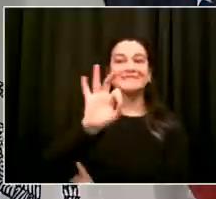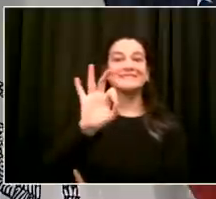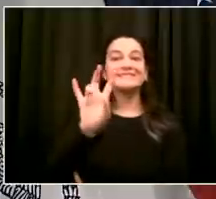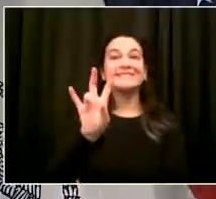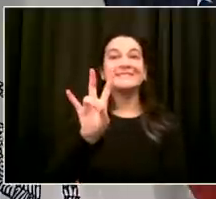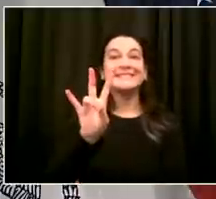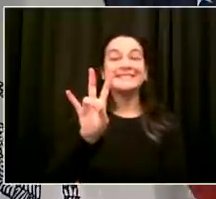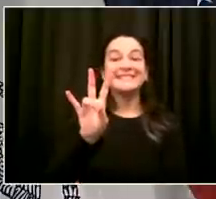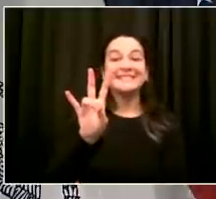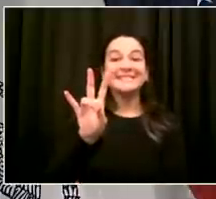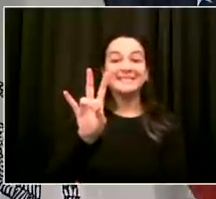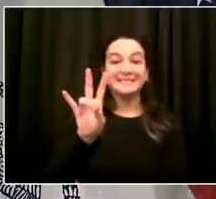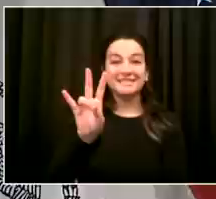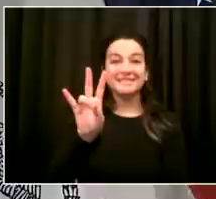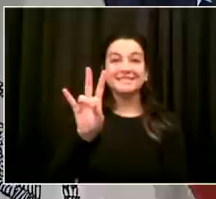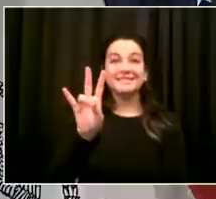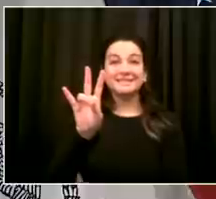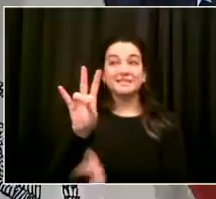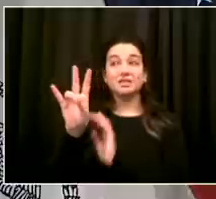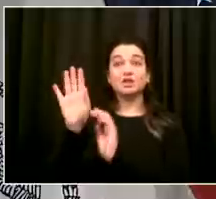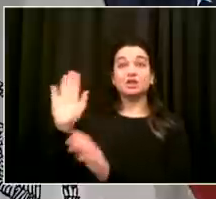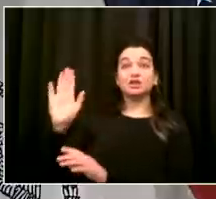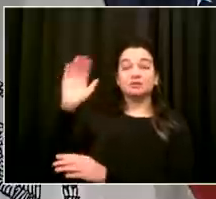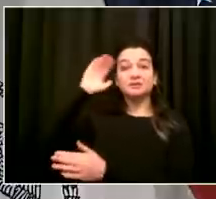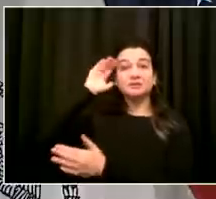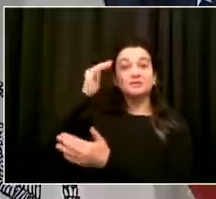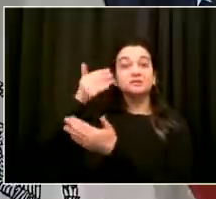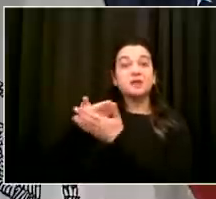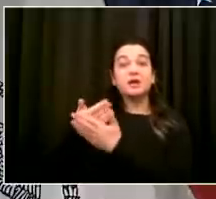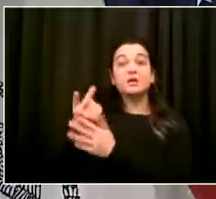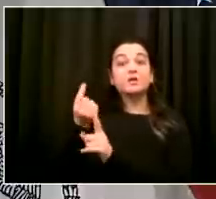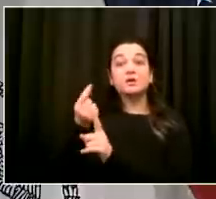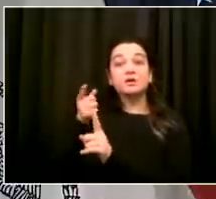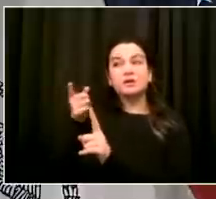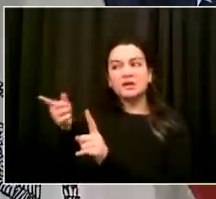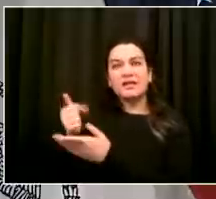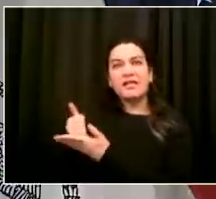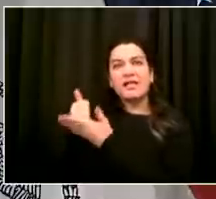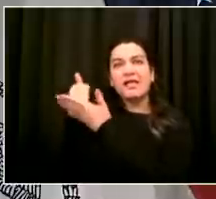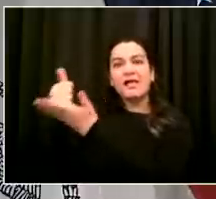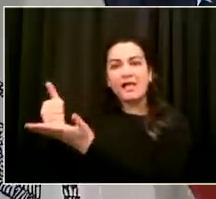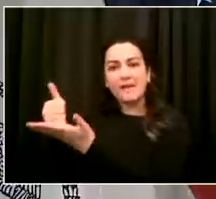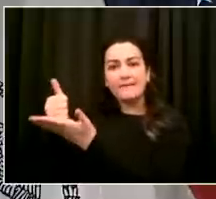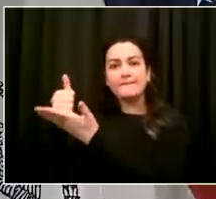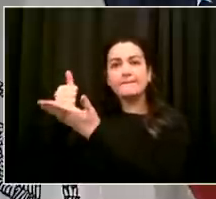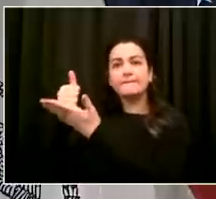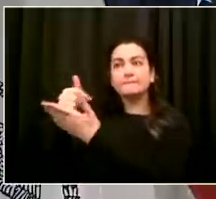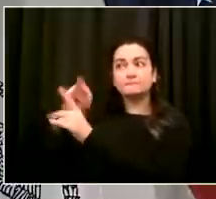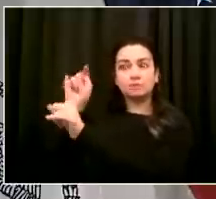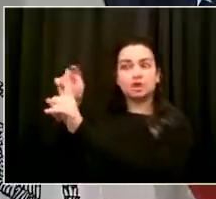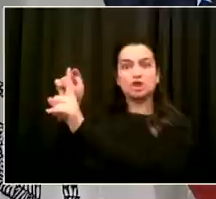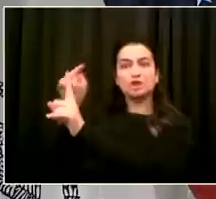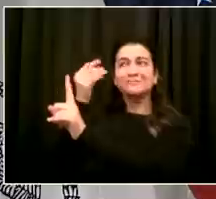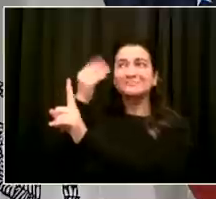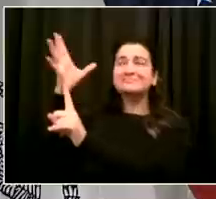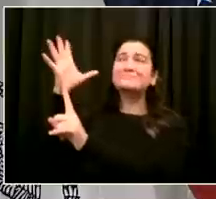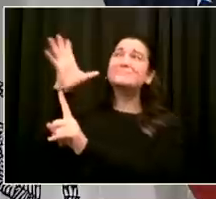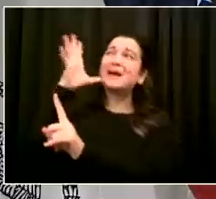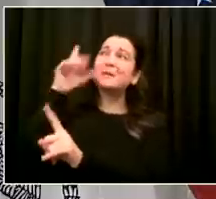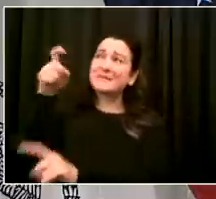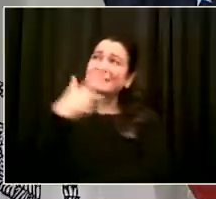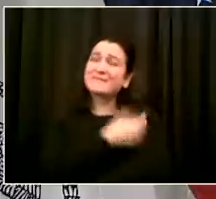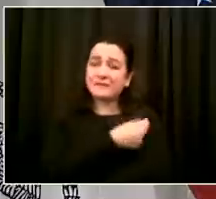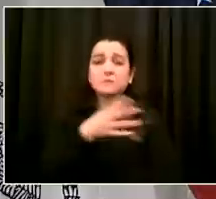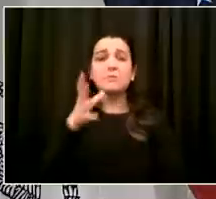need of special help that they get it. But look, for this to work, we got to be there for the seniors in our lives. So I'm saying to